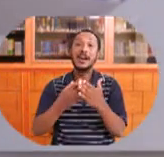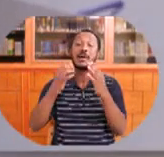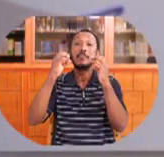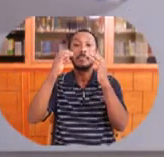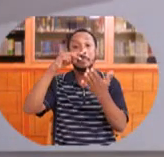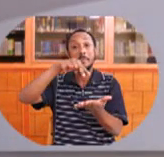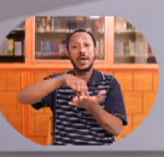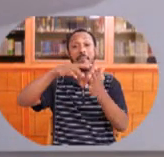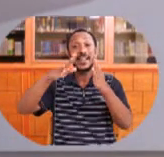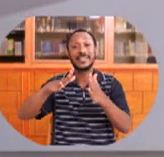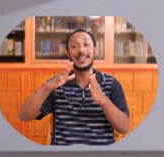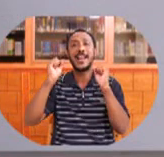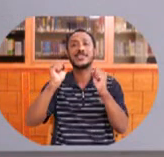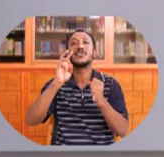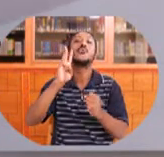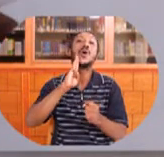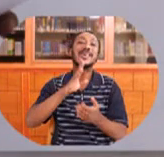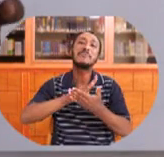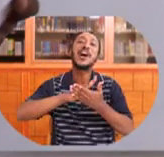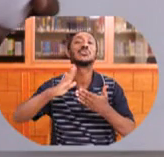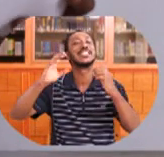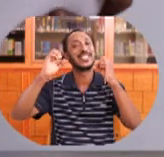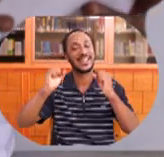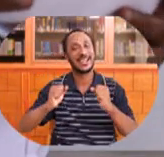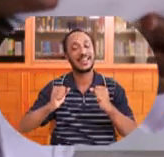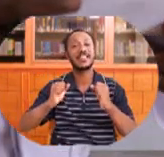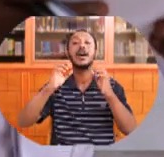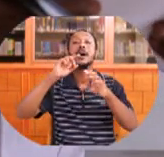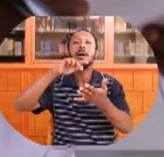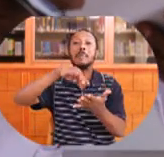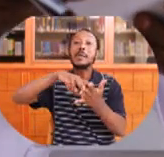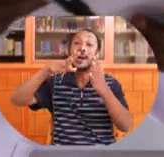permanent hardness of water. Permanent hardness of water.